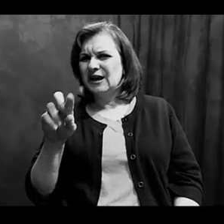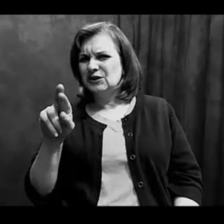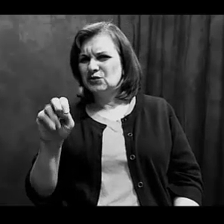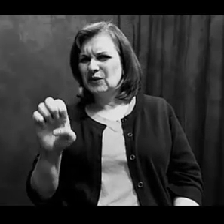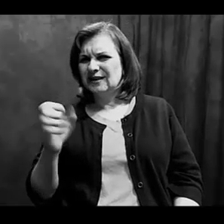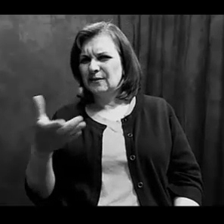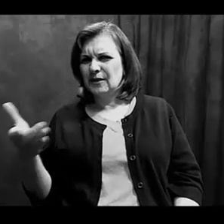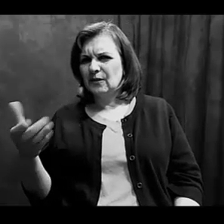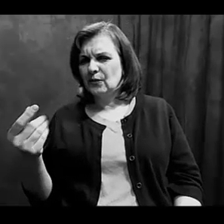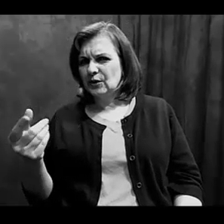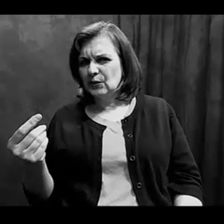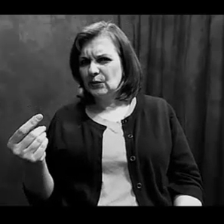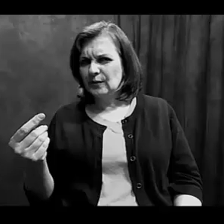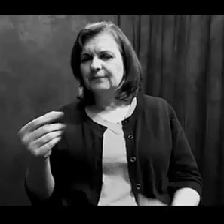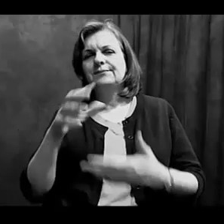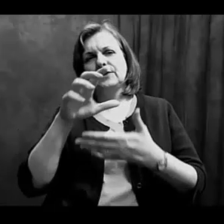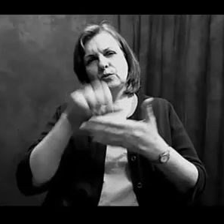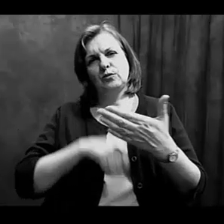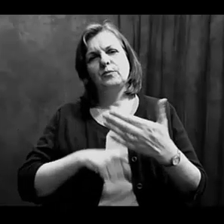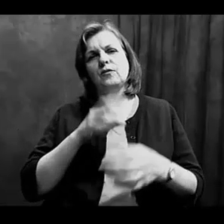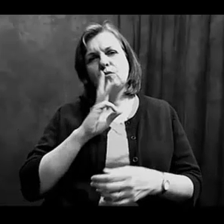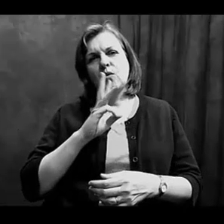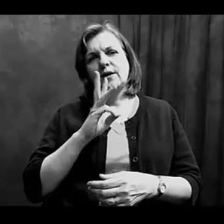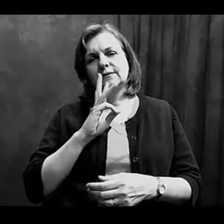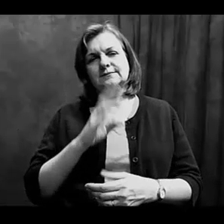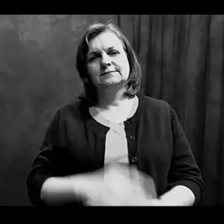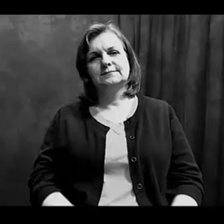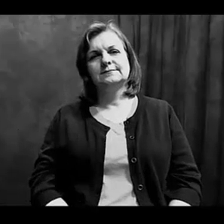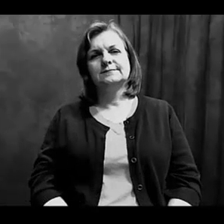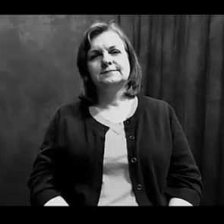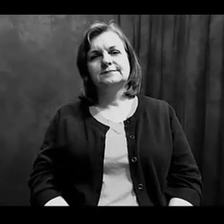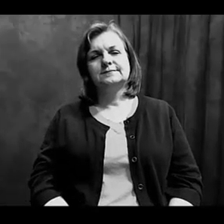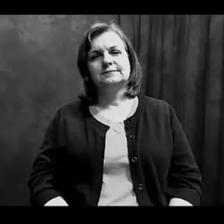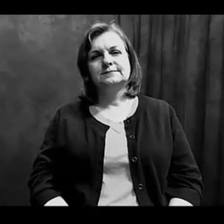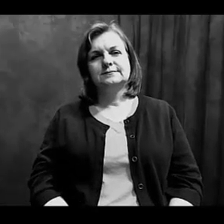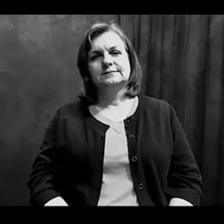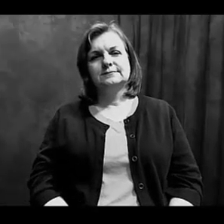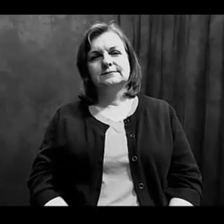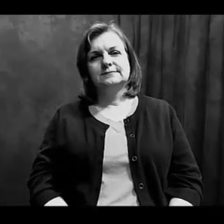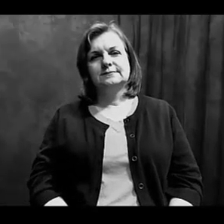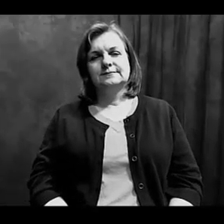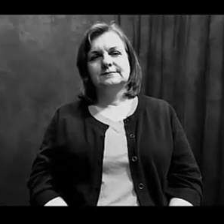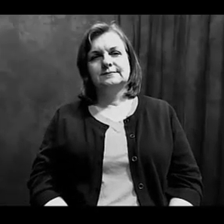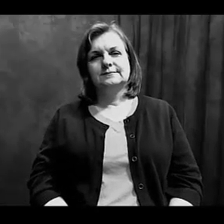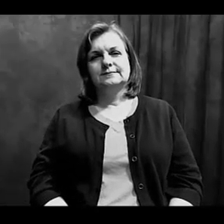What does it mean to dehydrate something? You remove water, right?